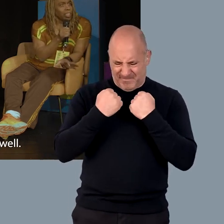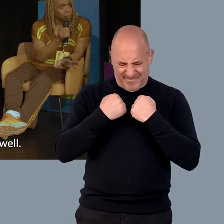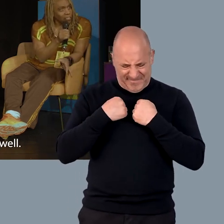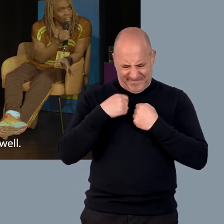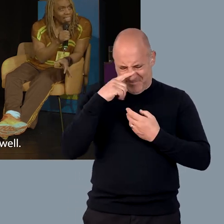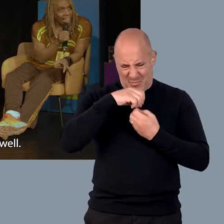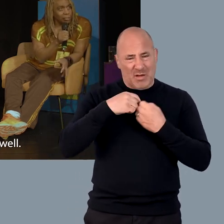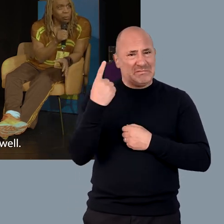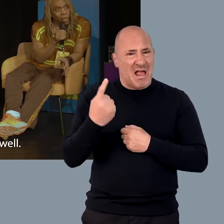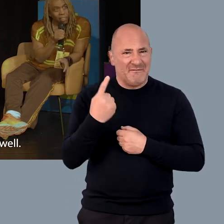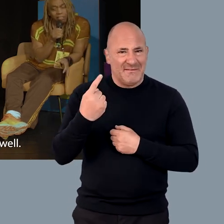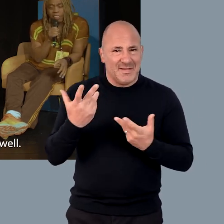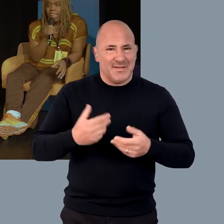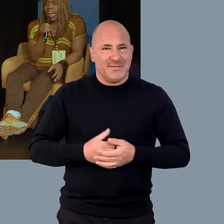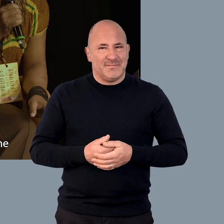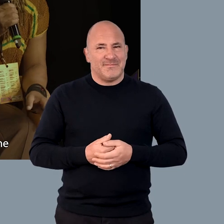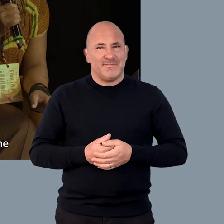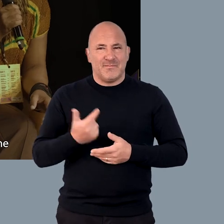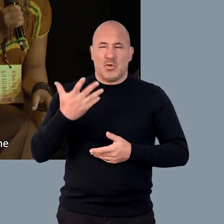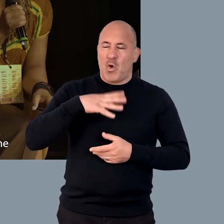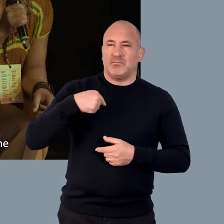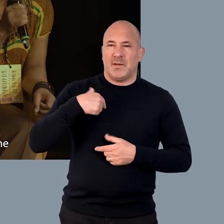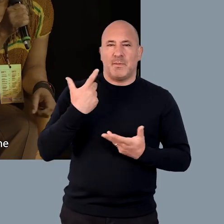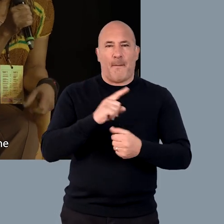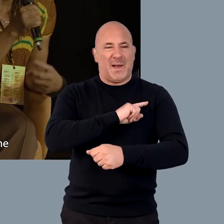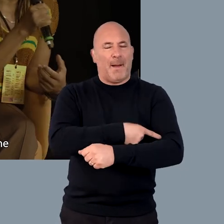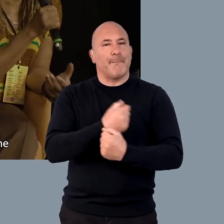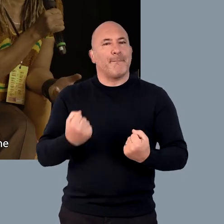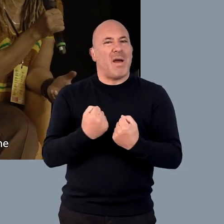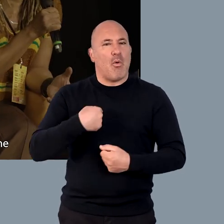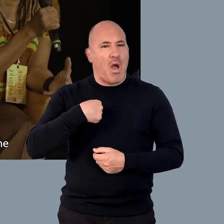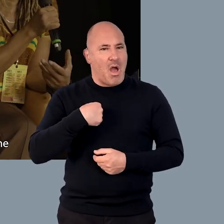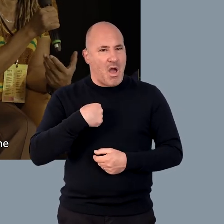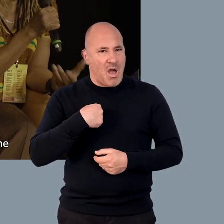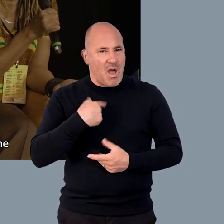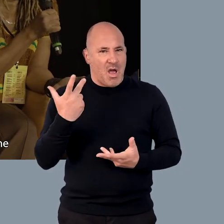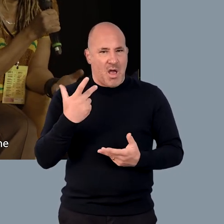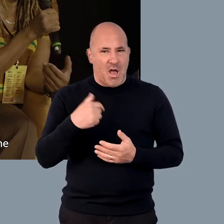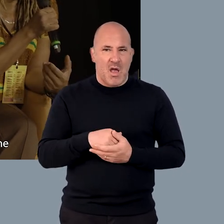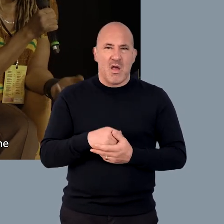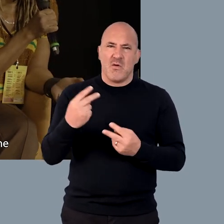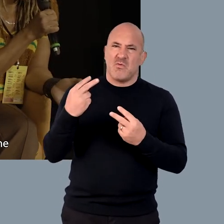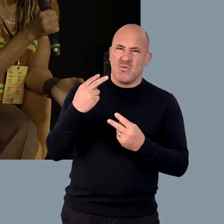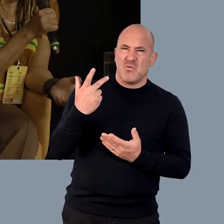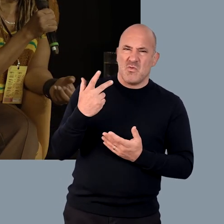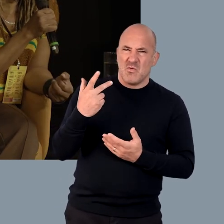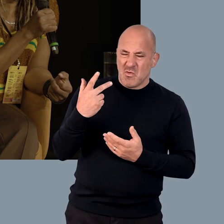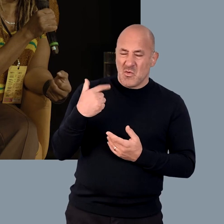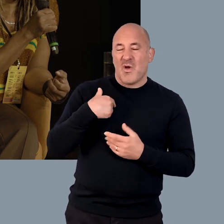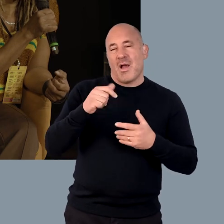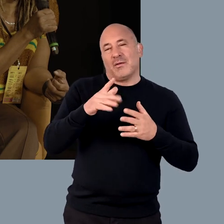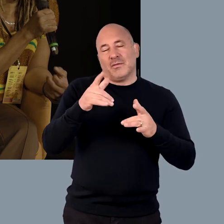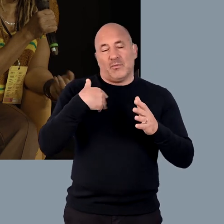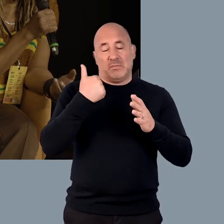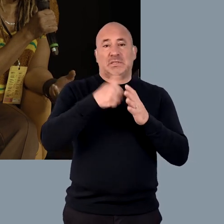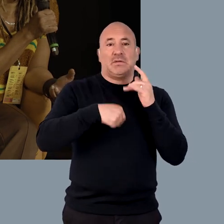was still working all of that out as well. And so she really wanted to empower me. And so she,